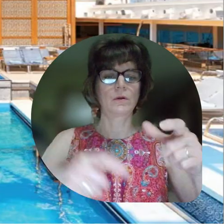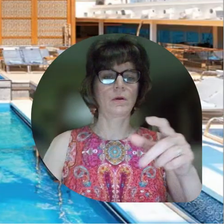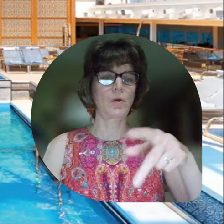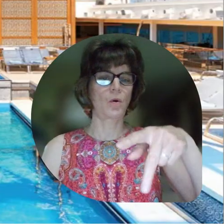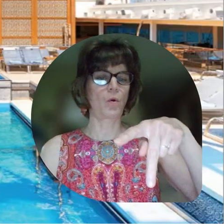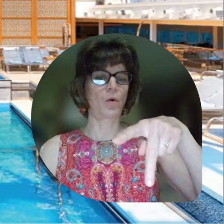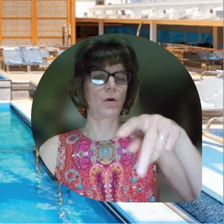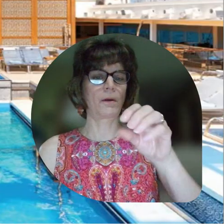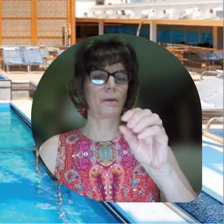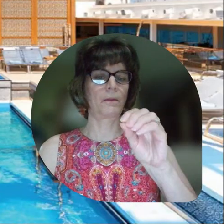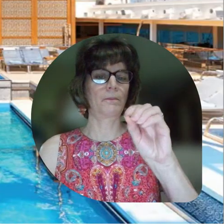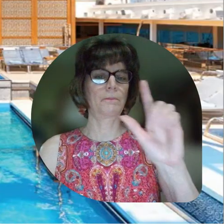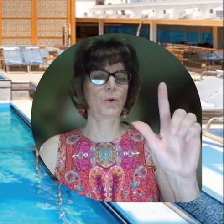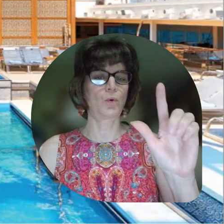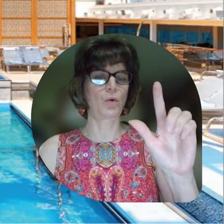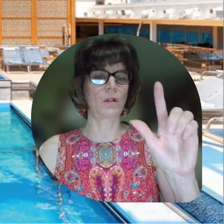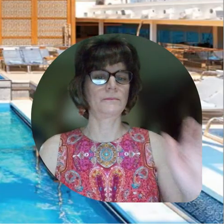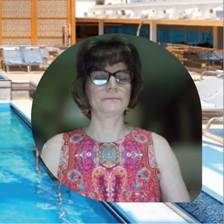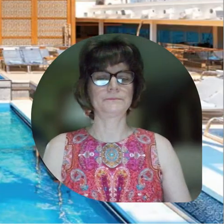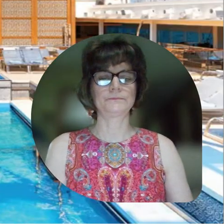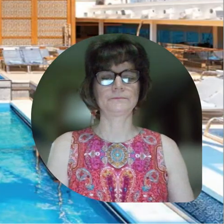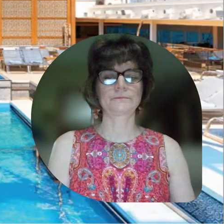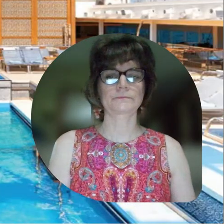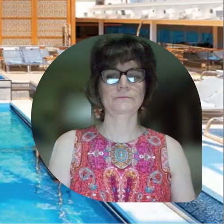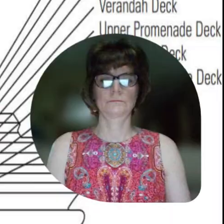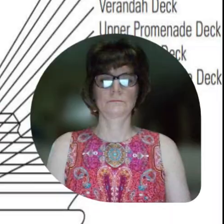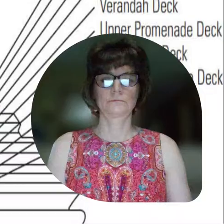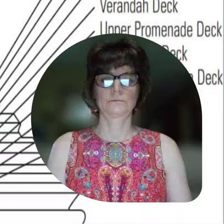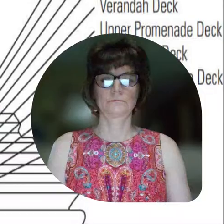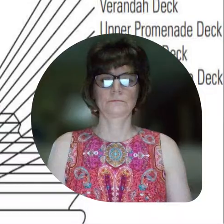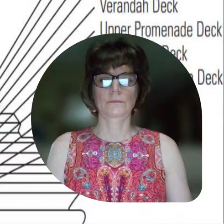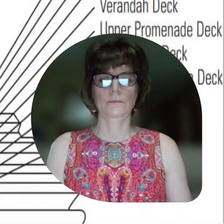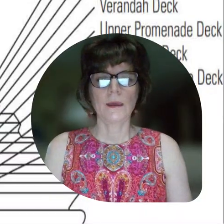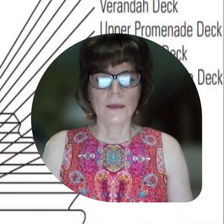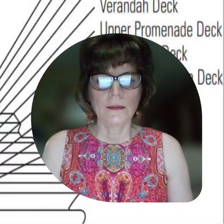Pool. Or pool.